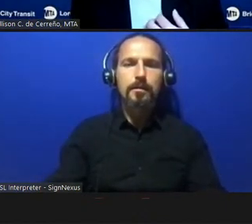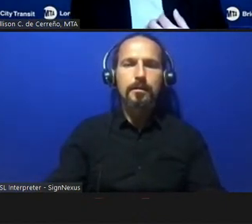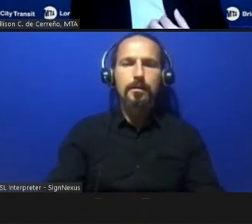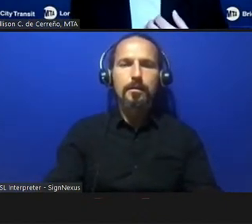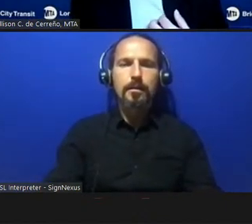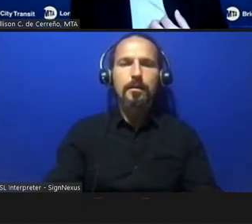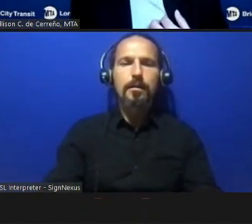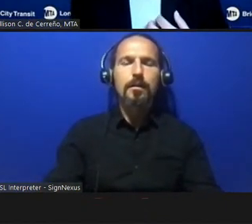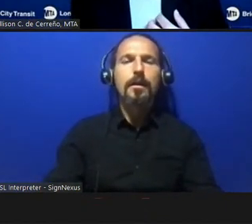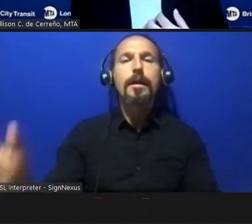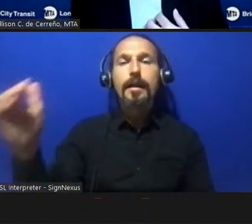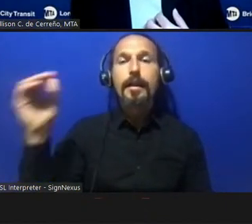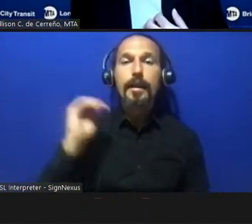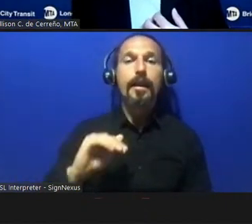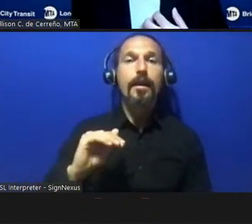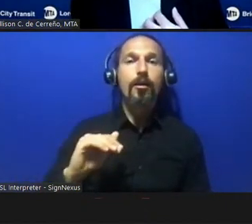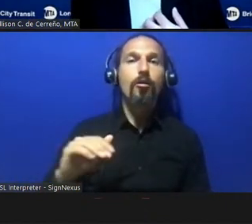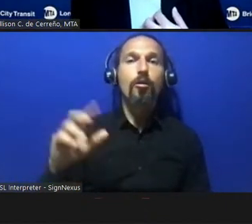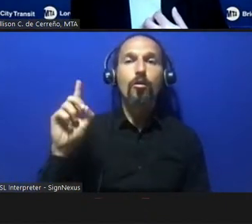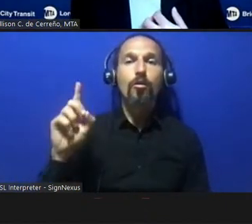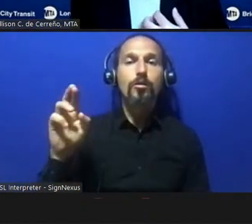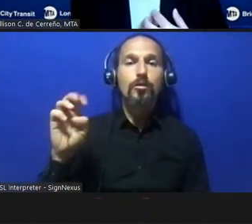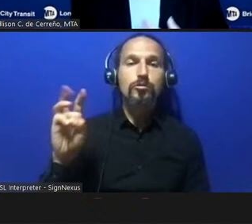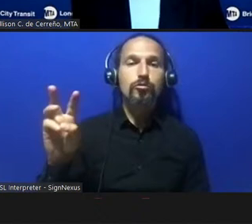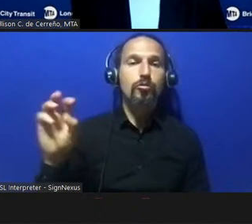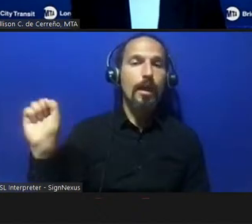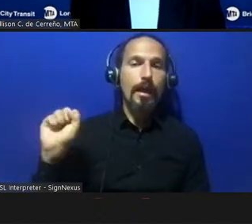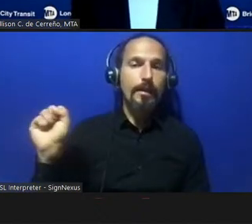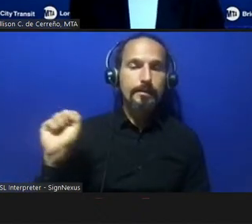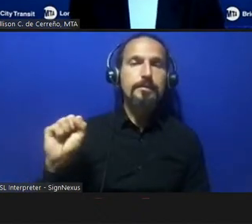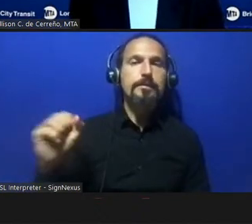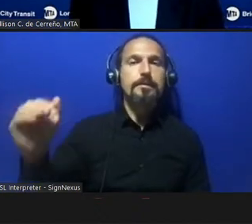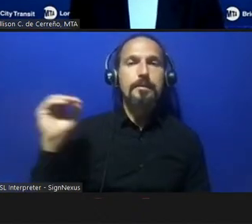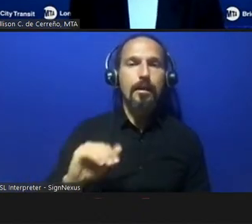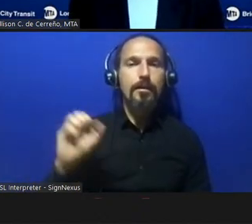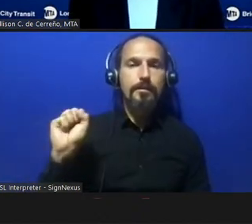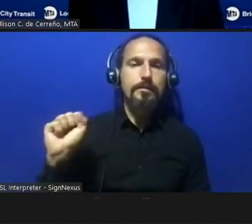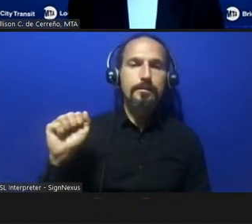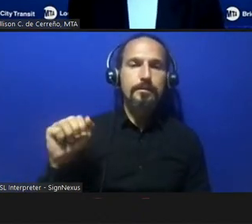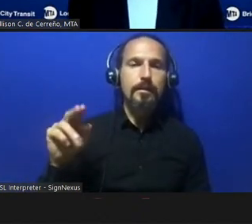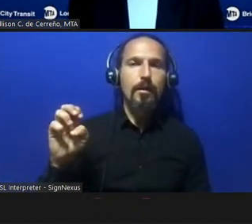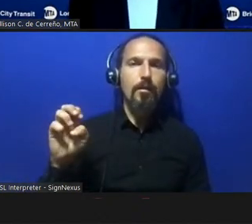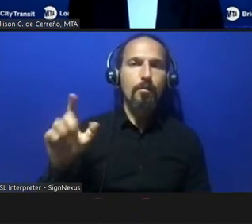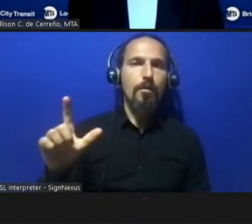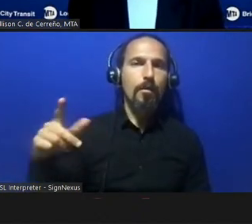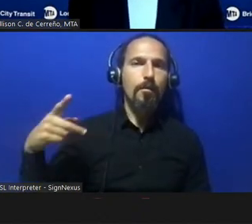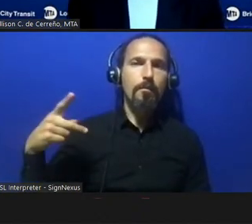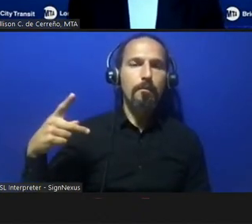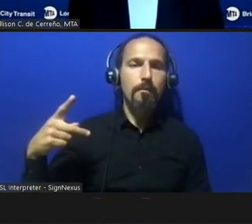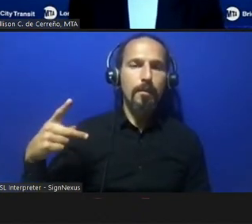our next speaker is drew s followed by samuel pan